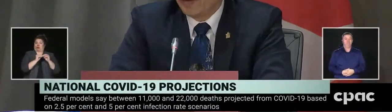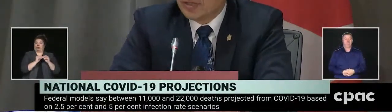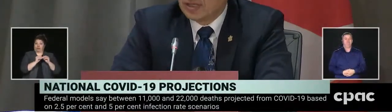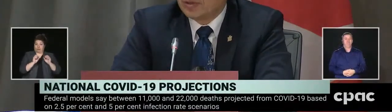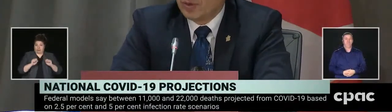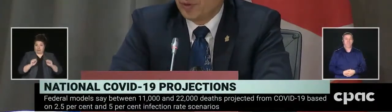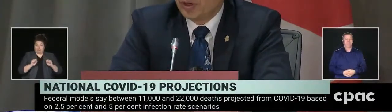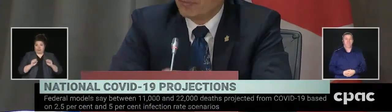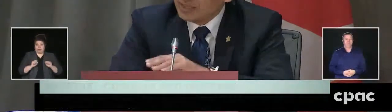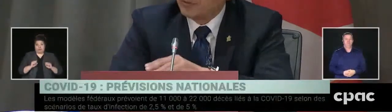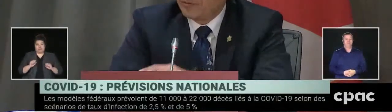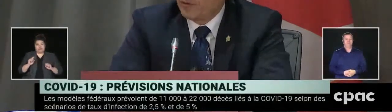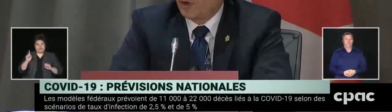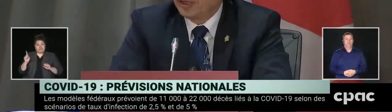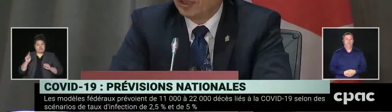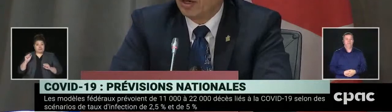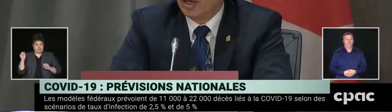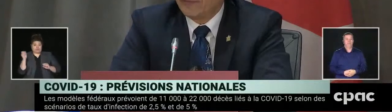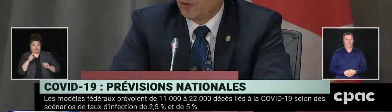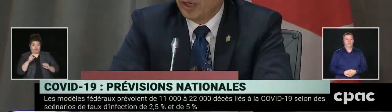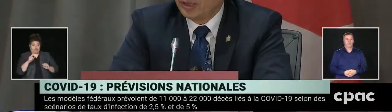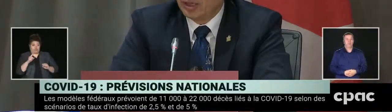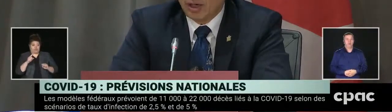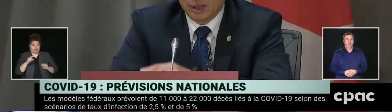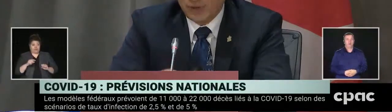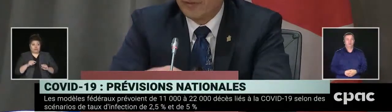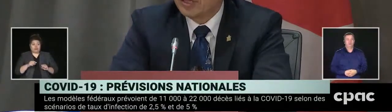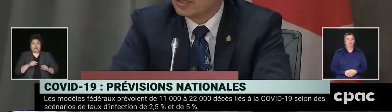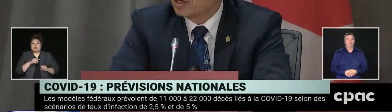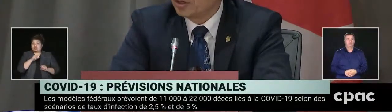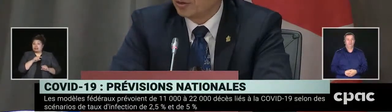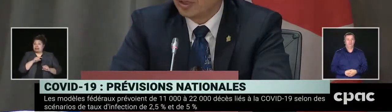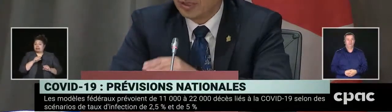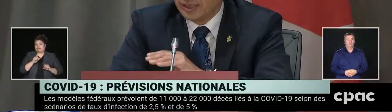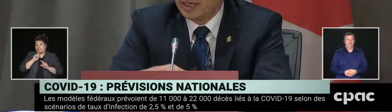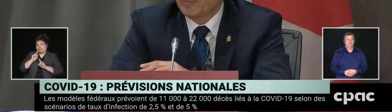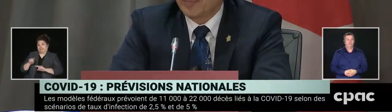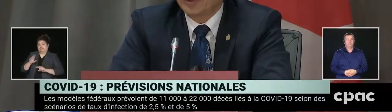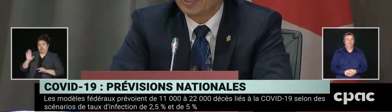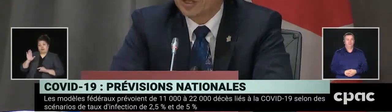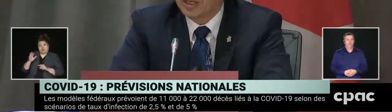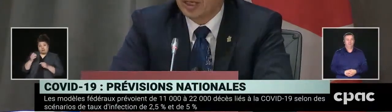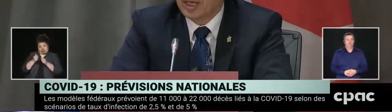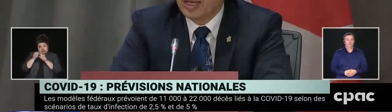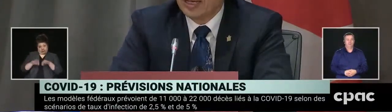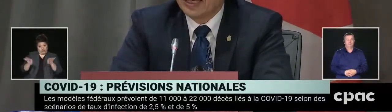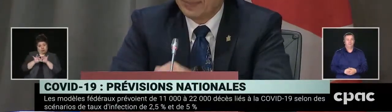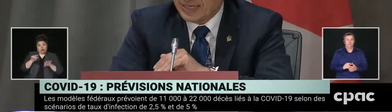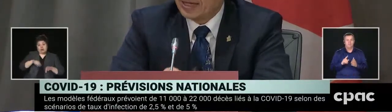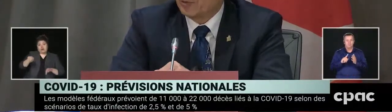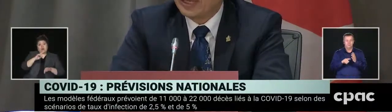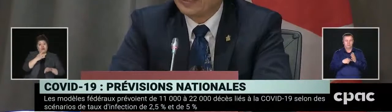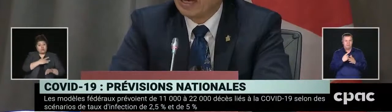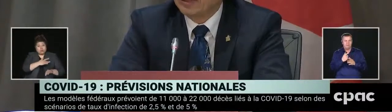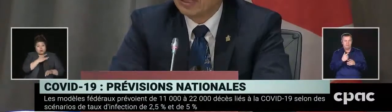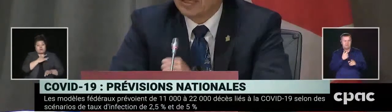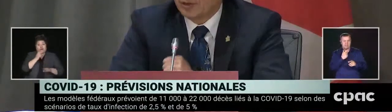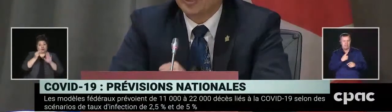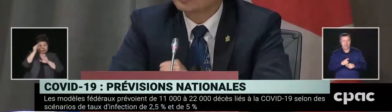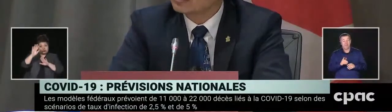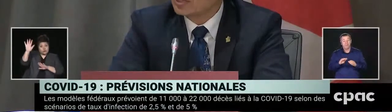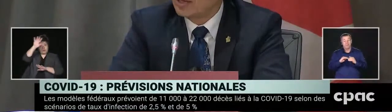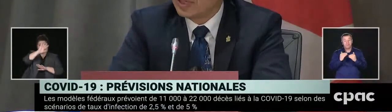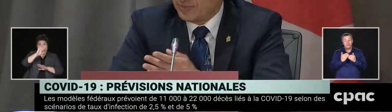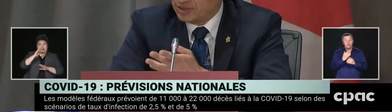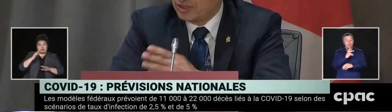What we're hoping, obviously, is we put our best foot forward, that everyone, all the provinces and territories, the Canadian population keeps at it right now. This